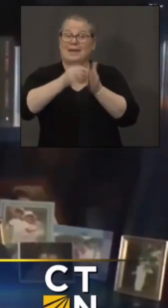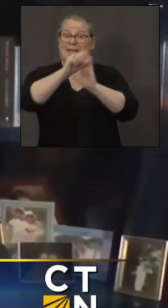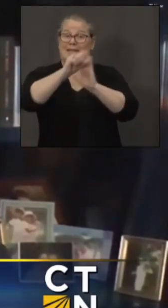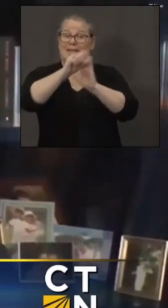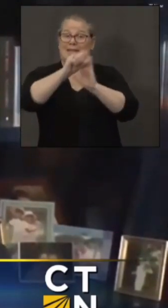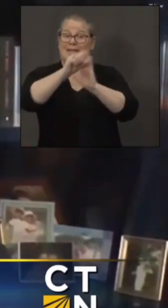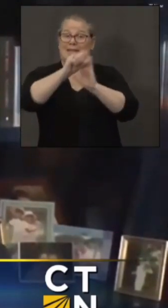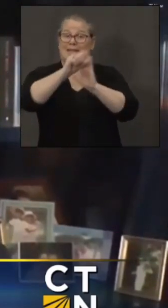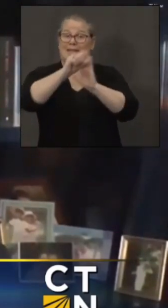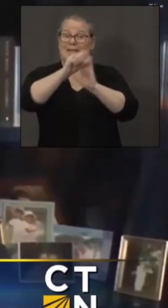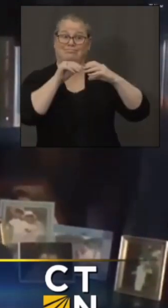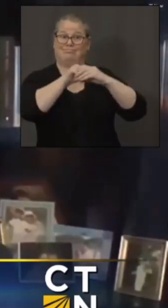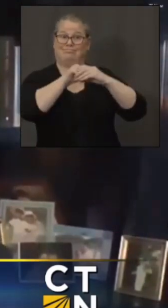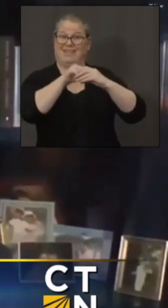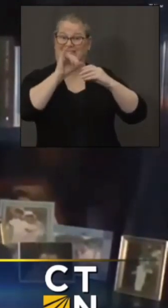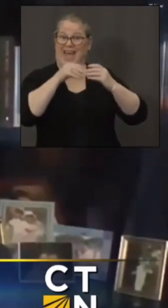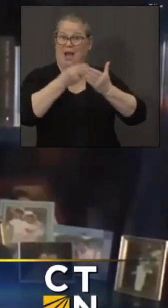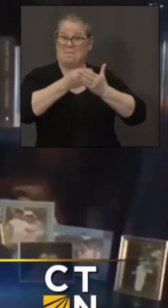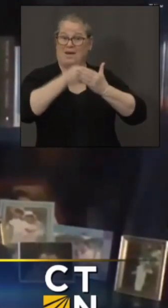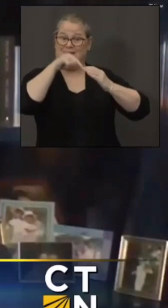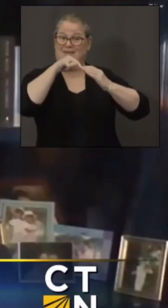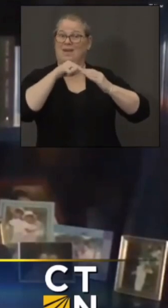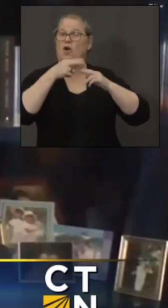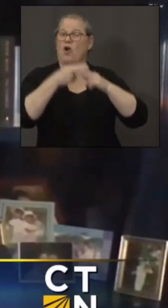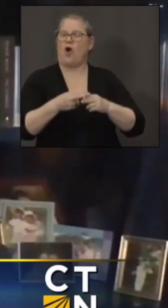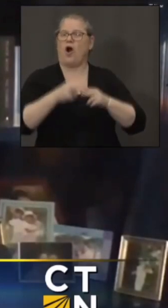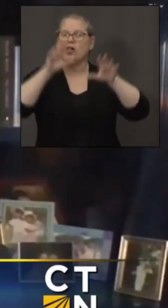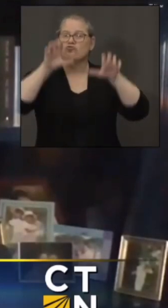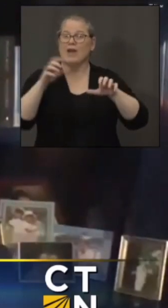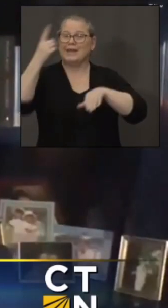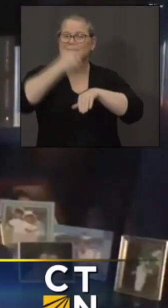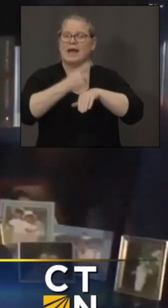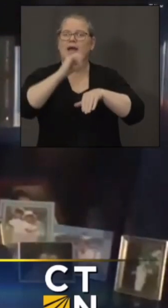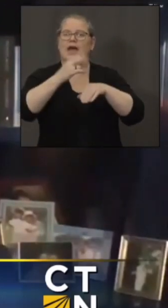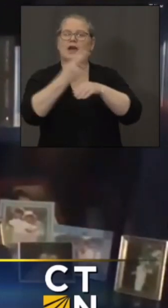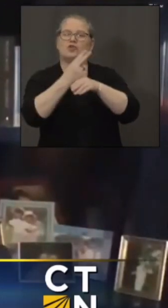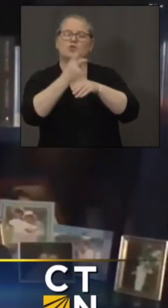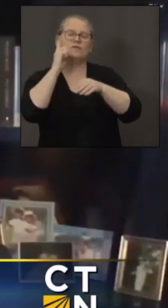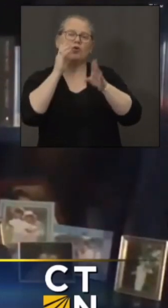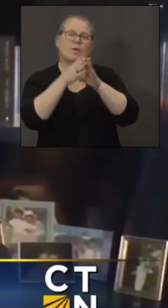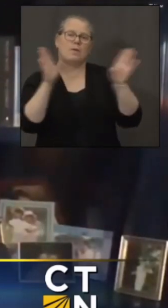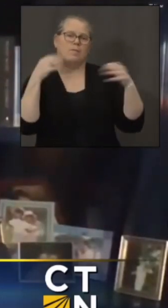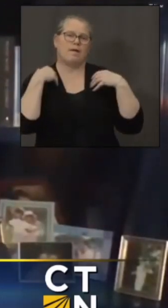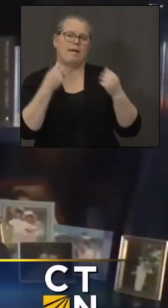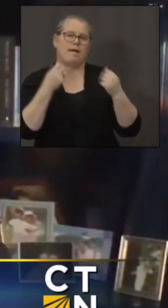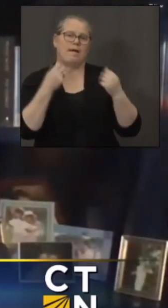public health. And that's a bridge until we get that money, I think, reimbursed by the feds a little later.